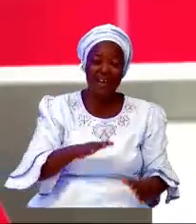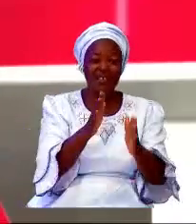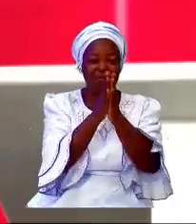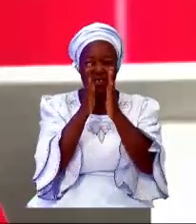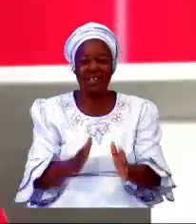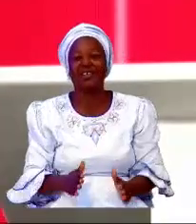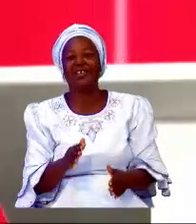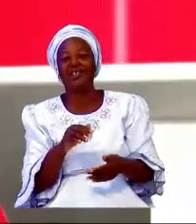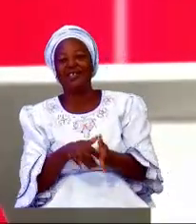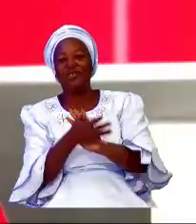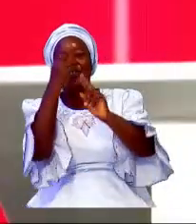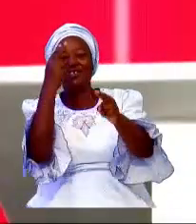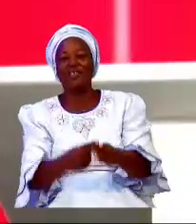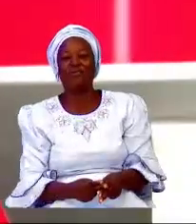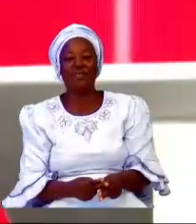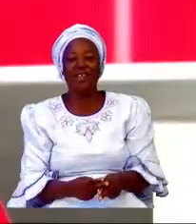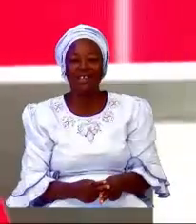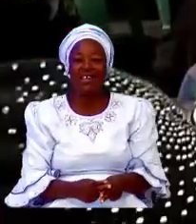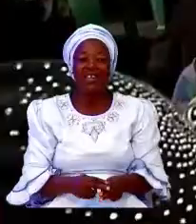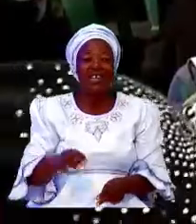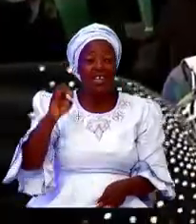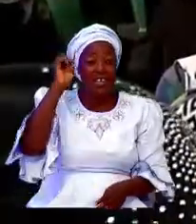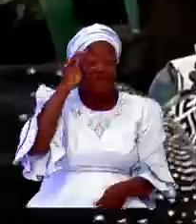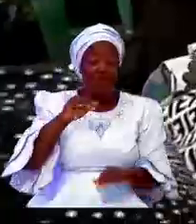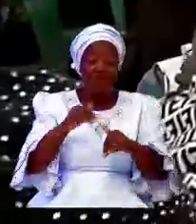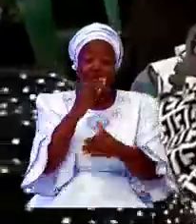not answer your bad prayer.